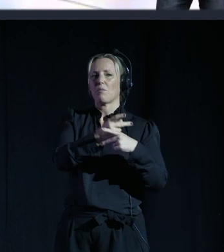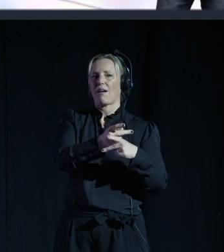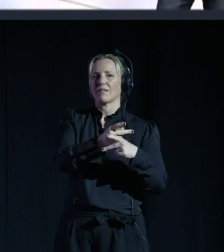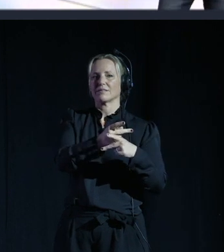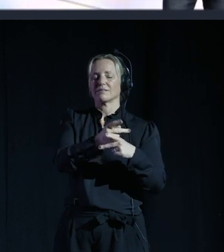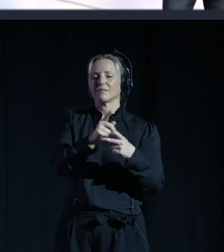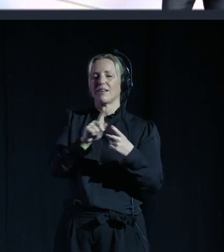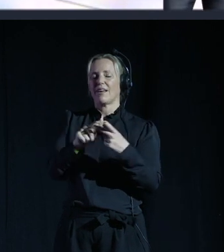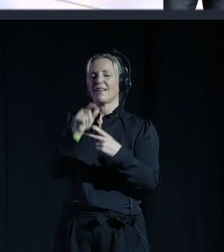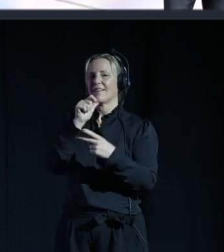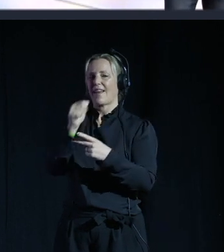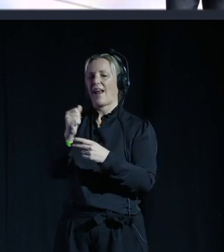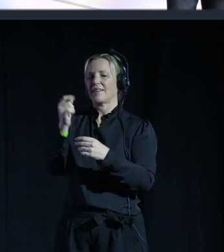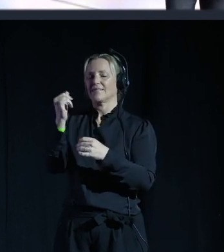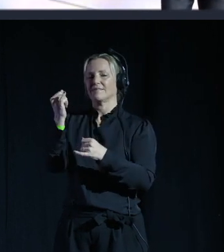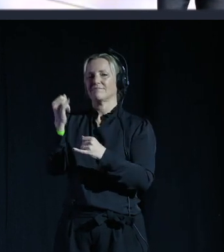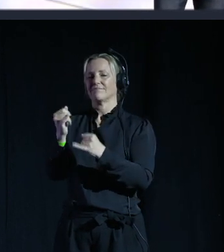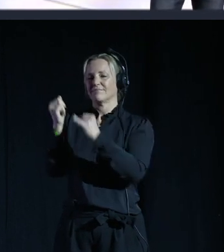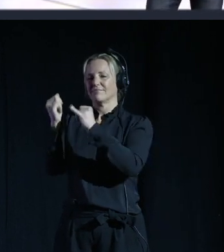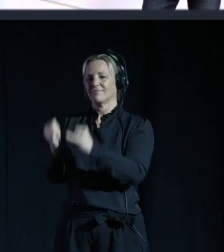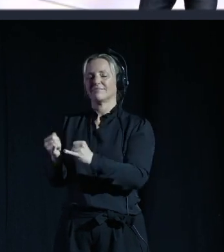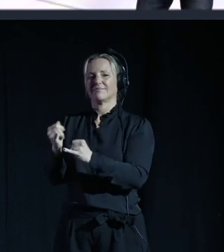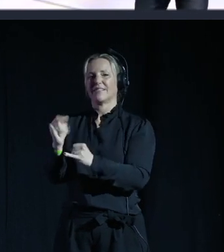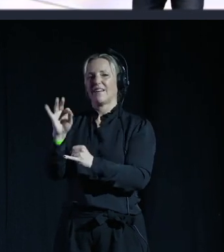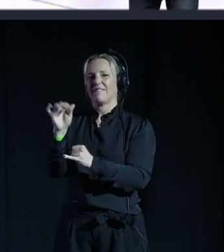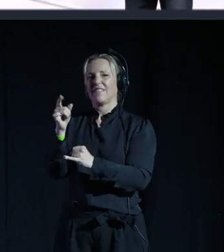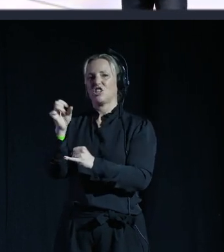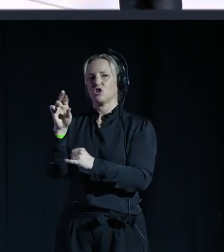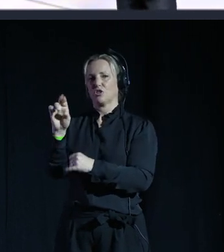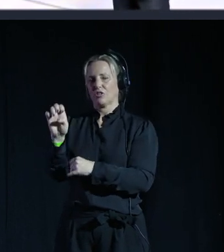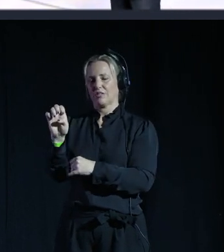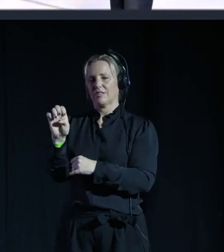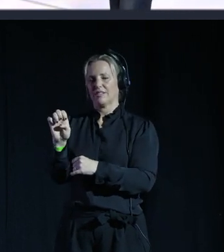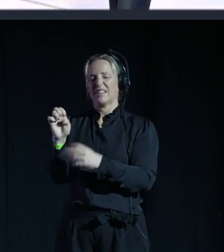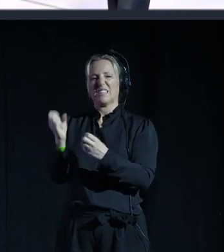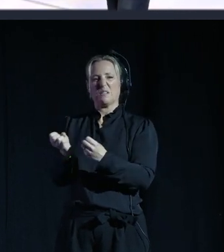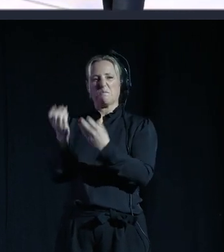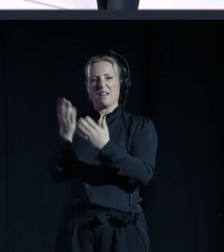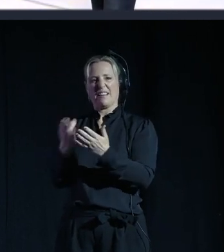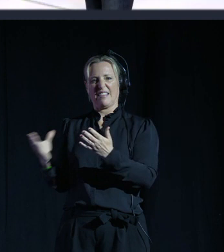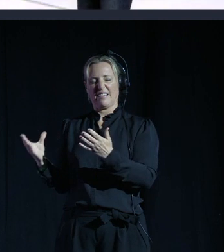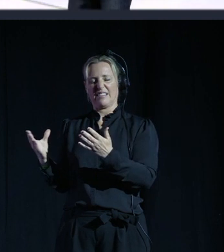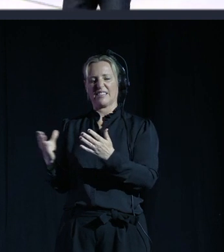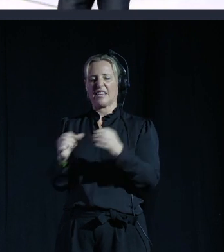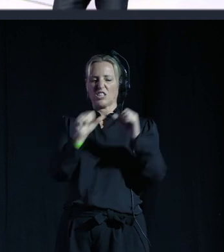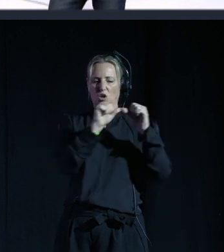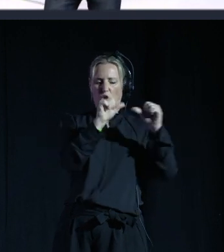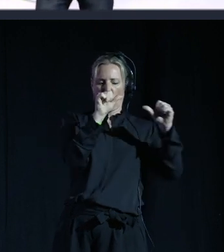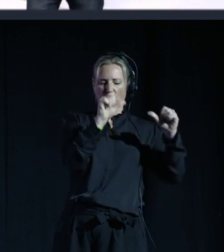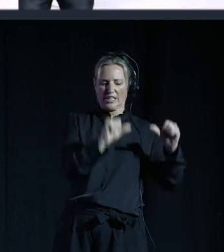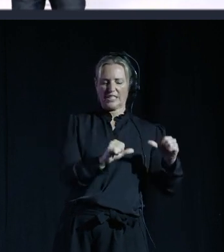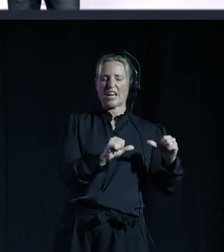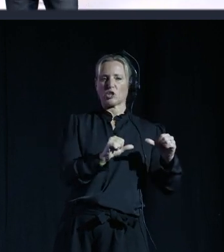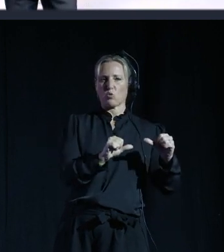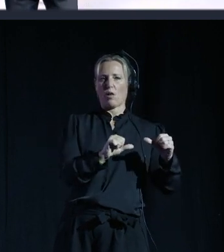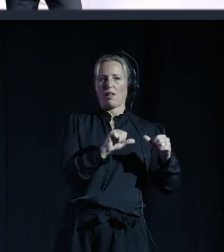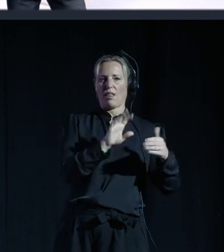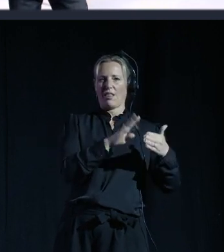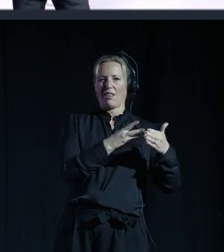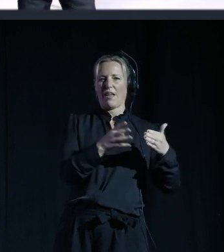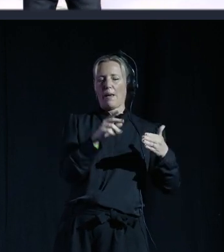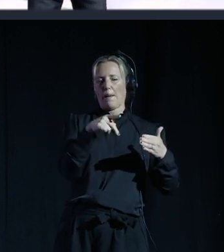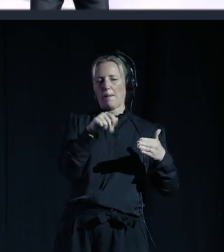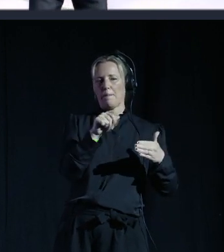feature. It's really 3 things. It's a solution that's made up of an architectural pattern, sort of an organizational pattern, if you